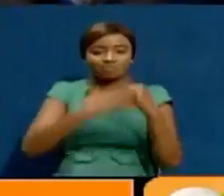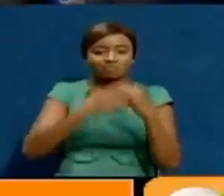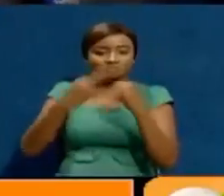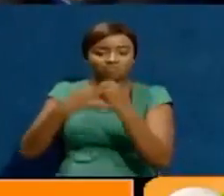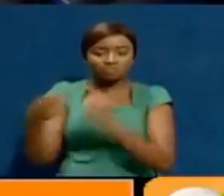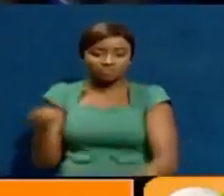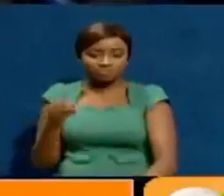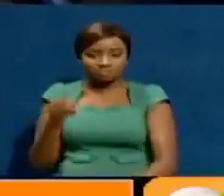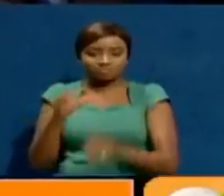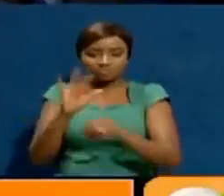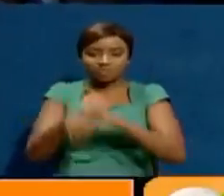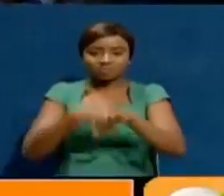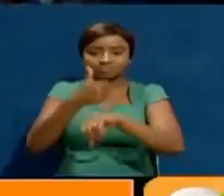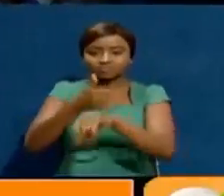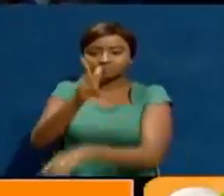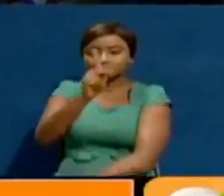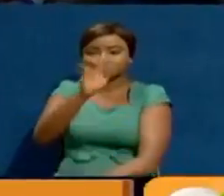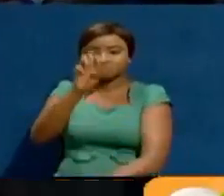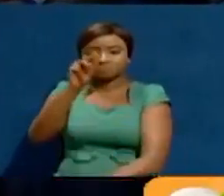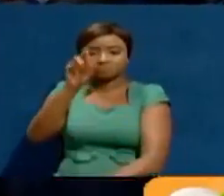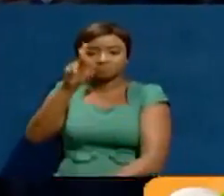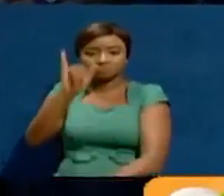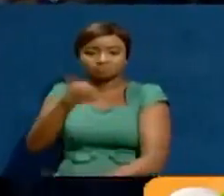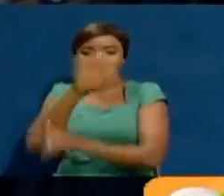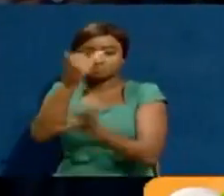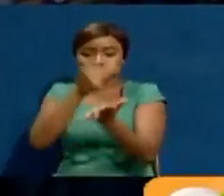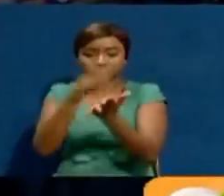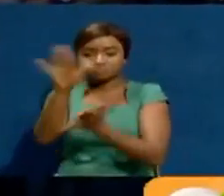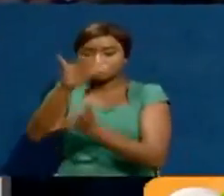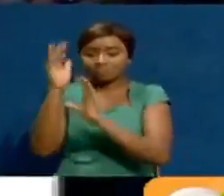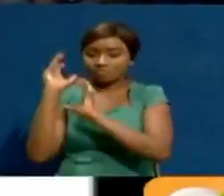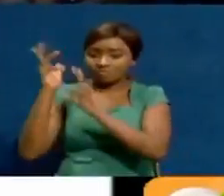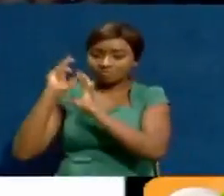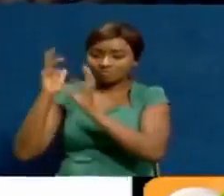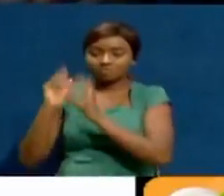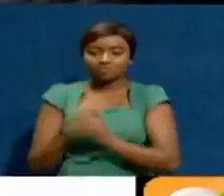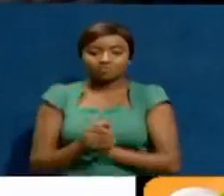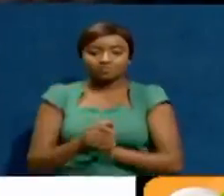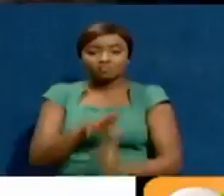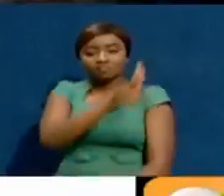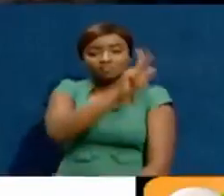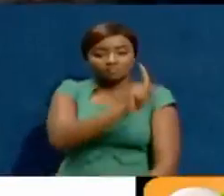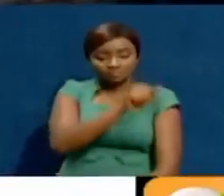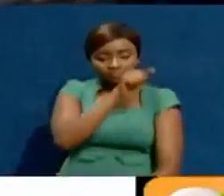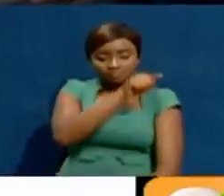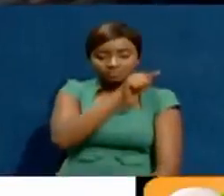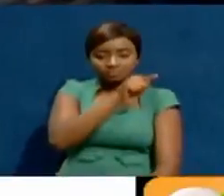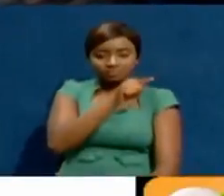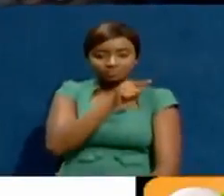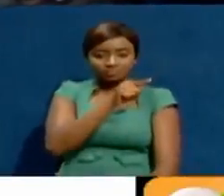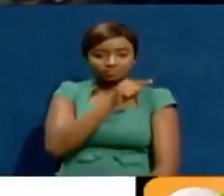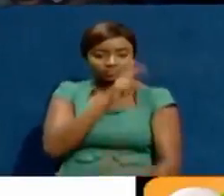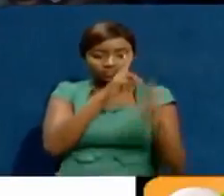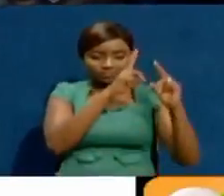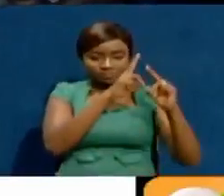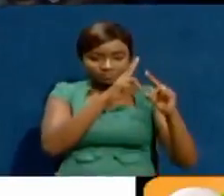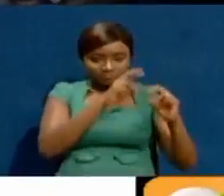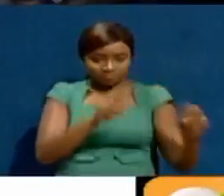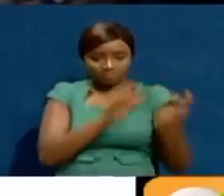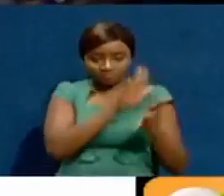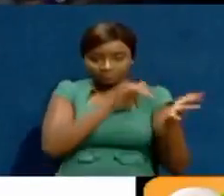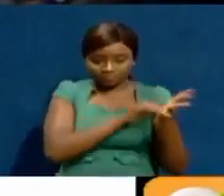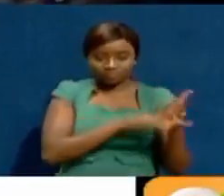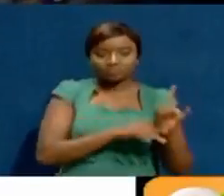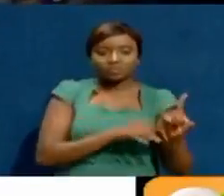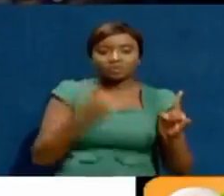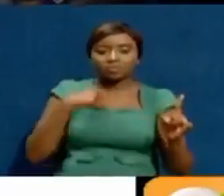of the renowned Kemri Kilifi Center, the UK-Kenya Scientific and Research Partnership, we accelerate